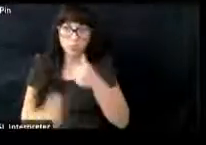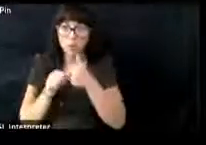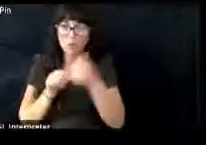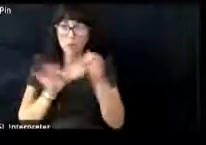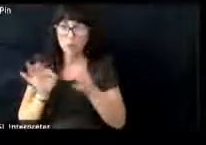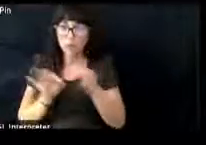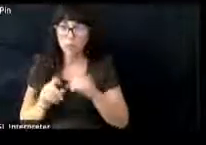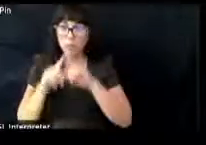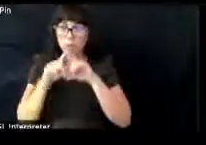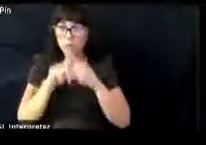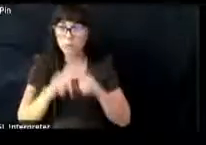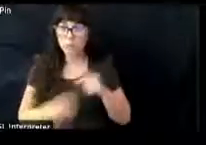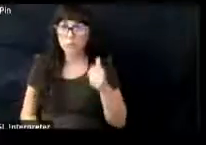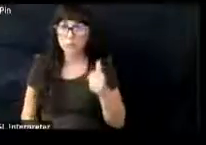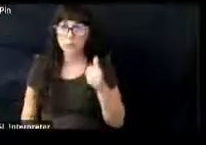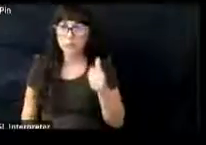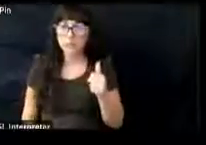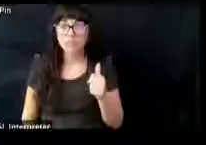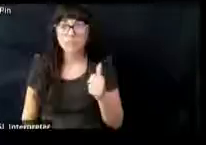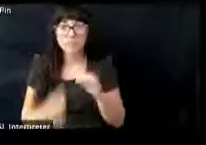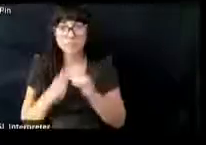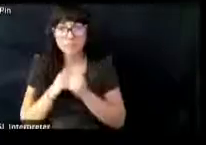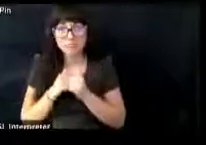unmute by pressing *6.